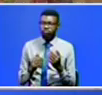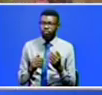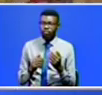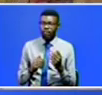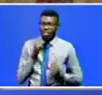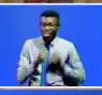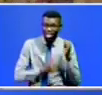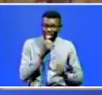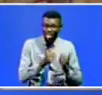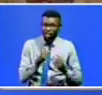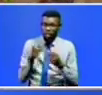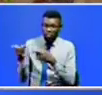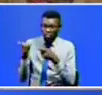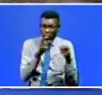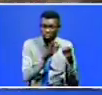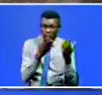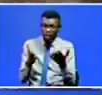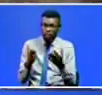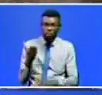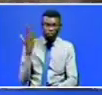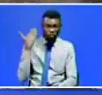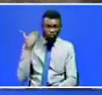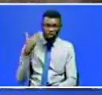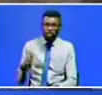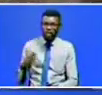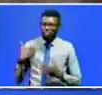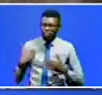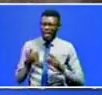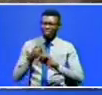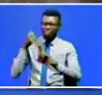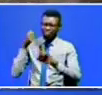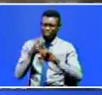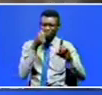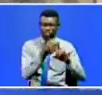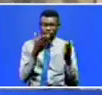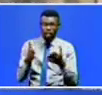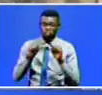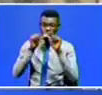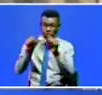from bullet-riddled homes. The last few months, pocket of attacks were reported.